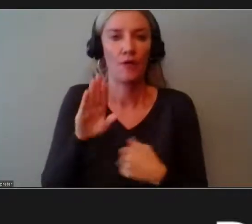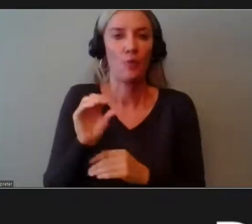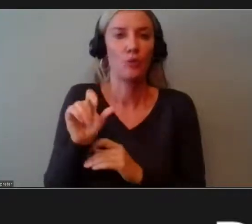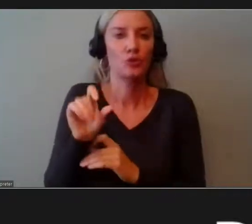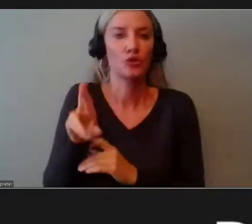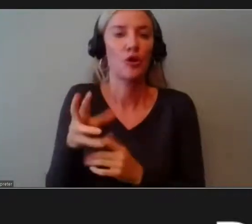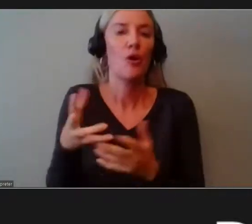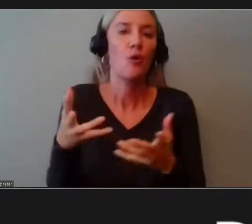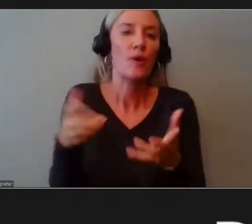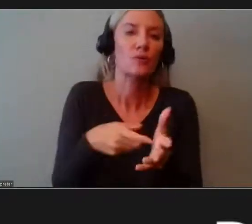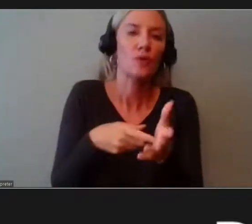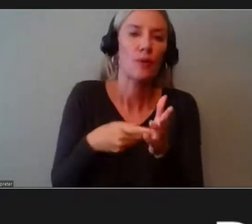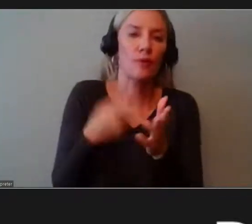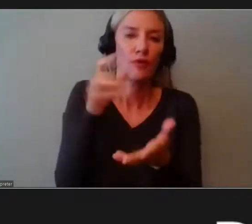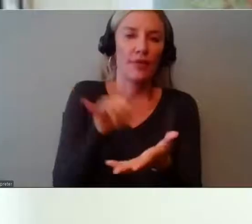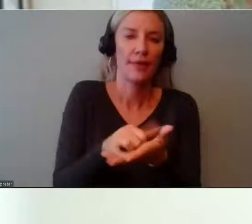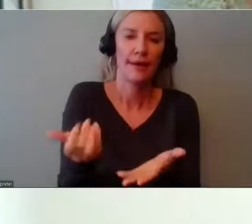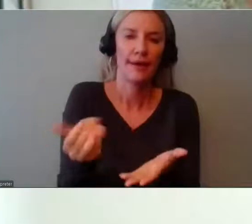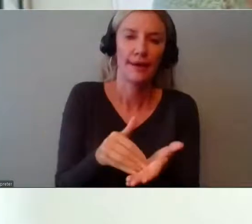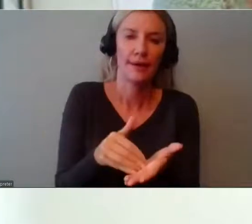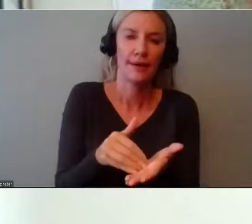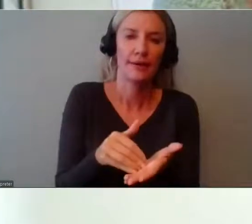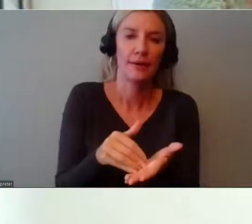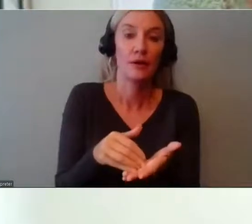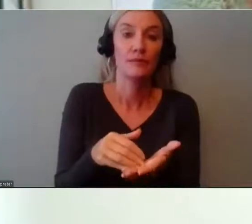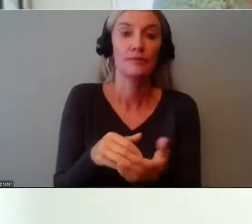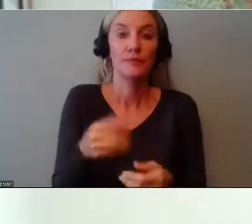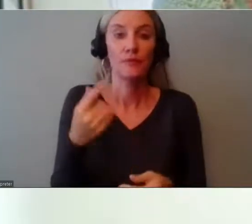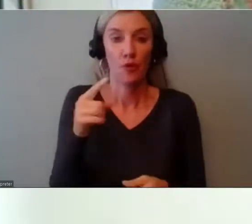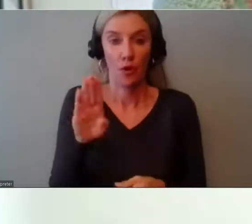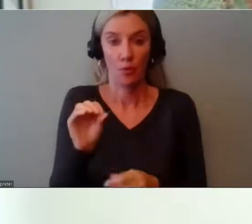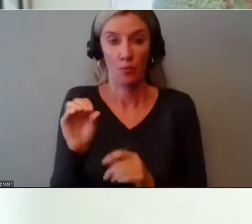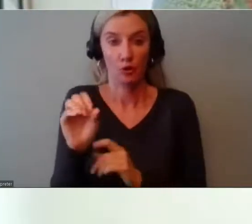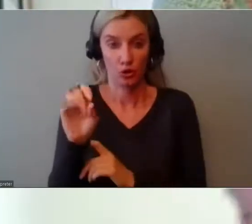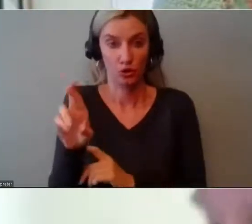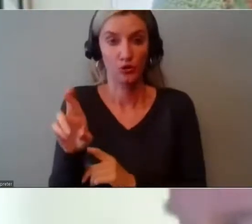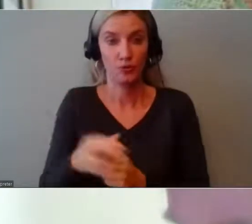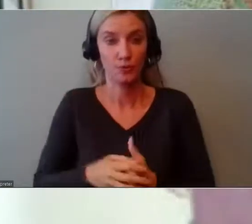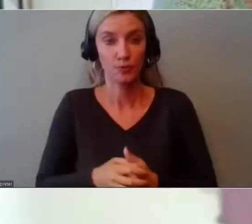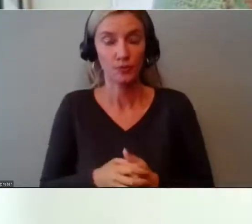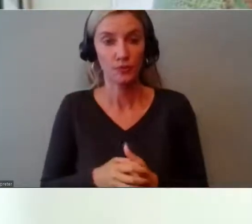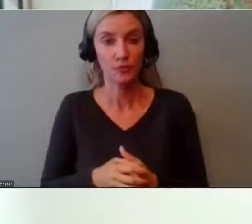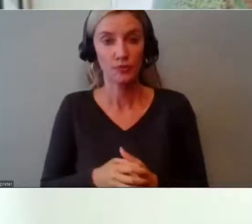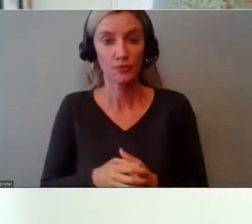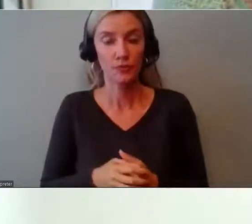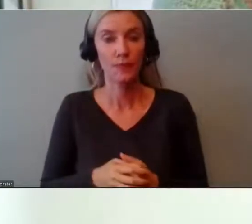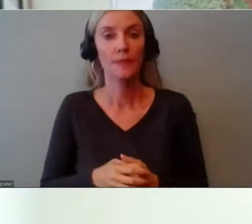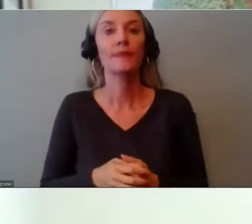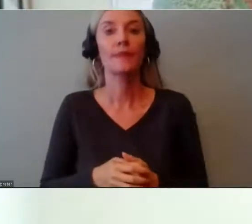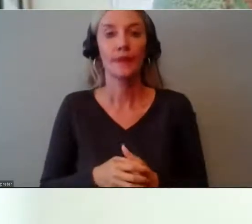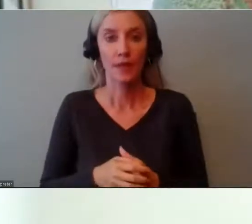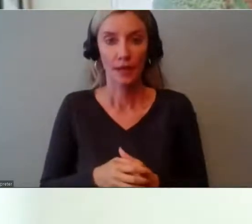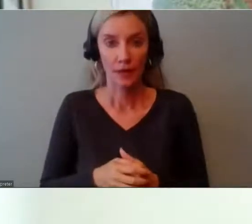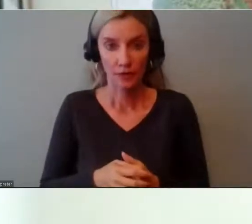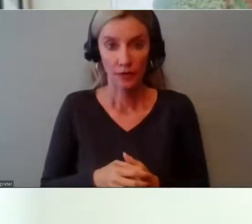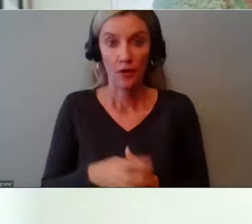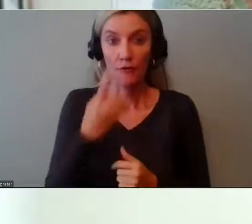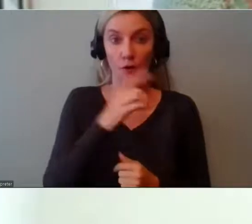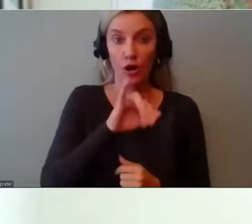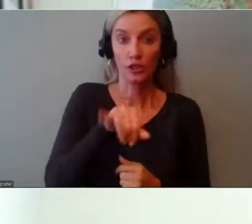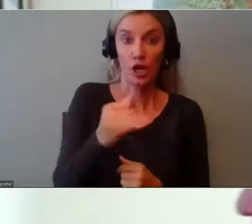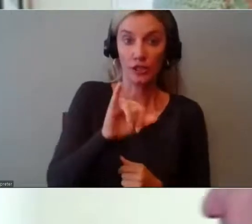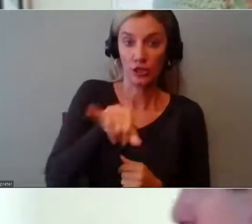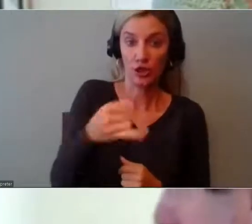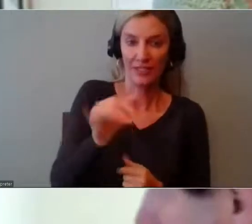again? For the booster? Correct. So for the Johnson & Johnson